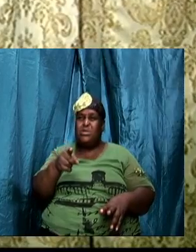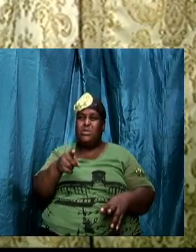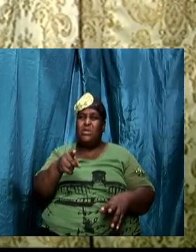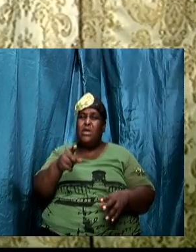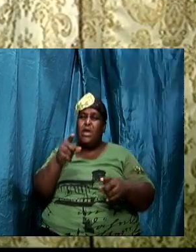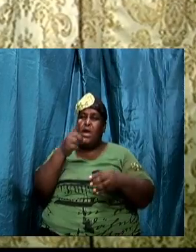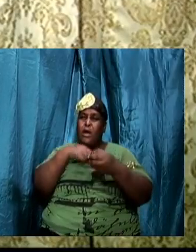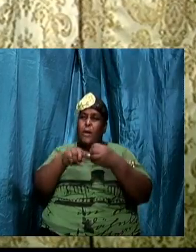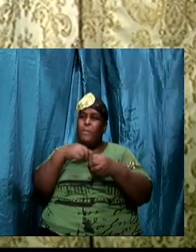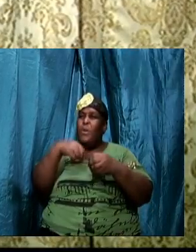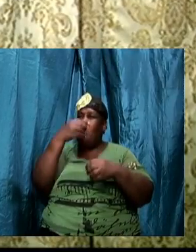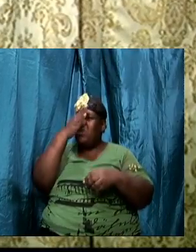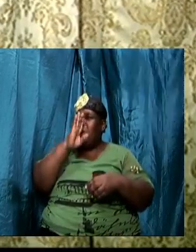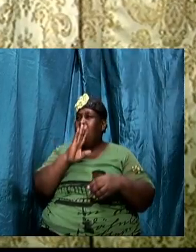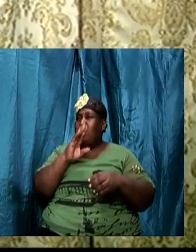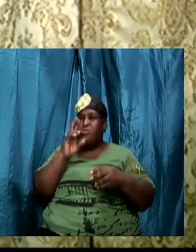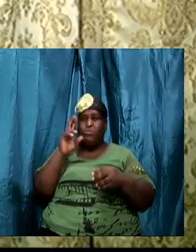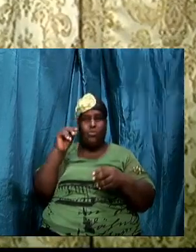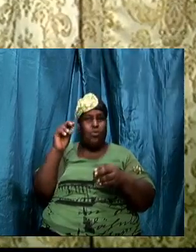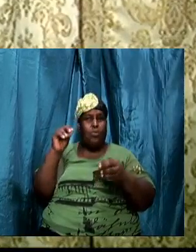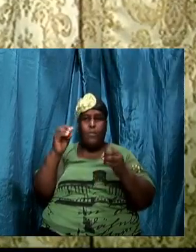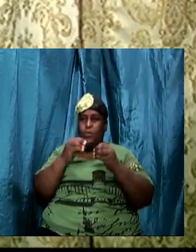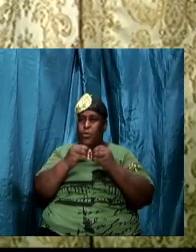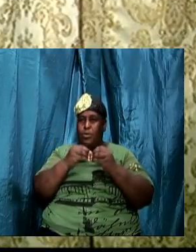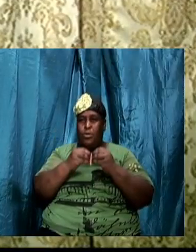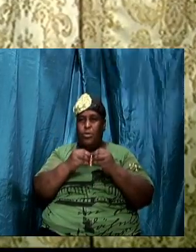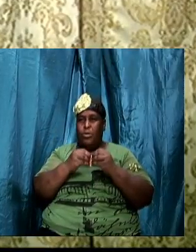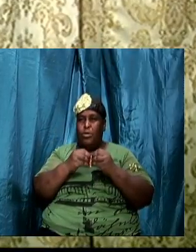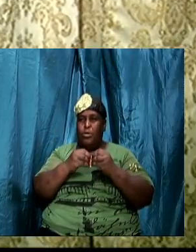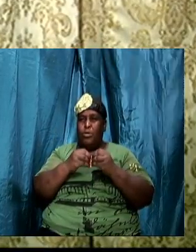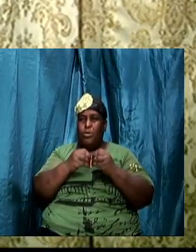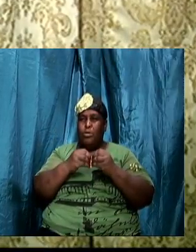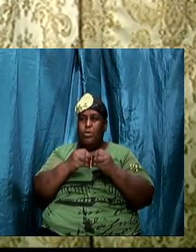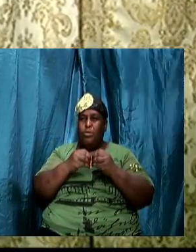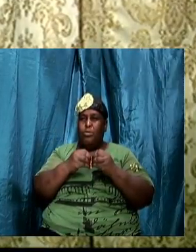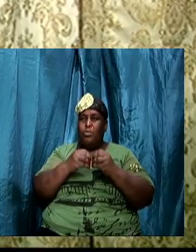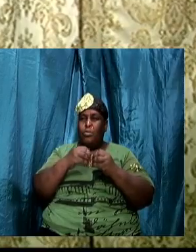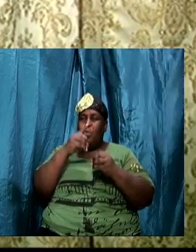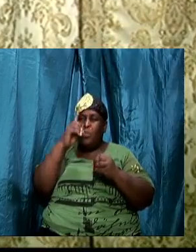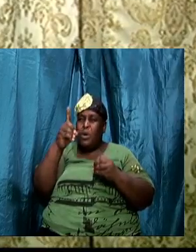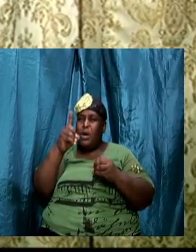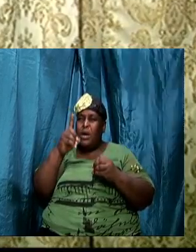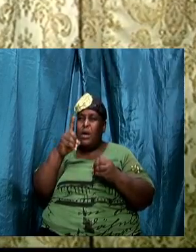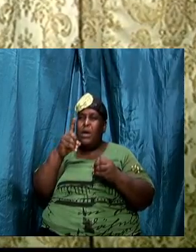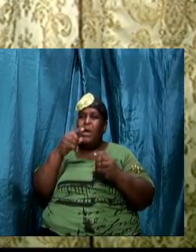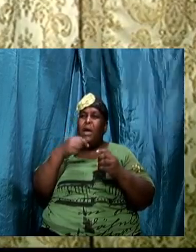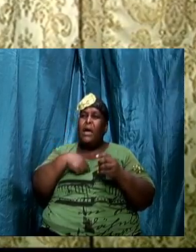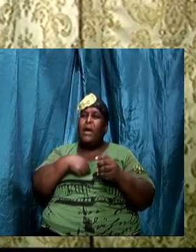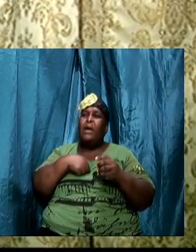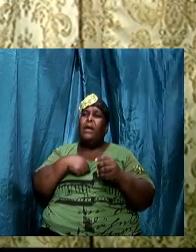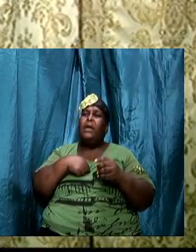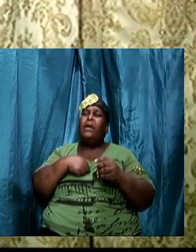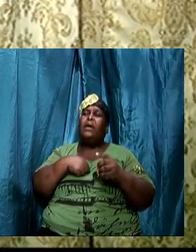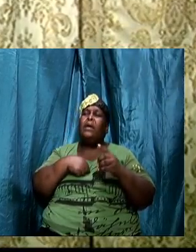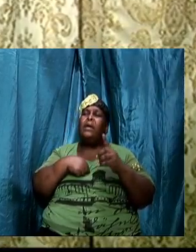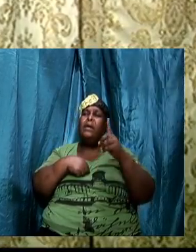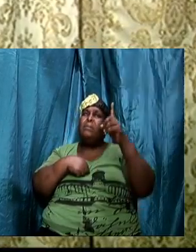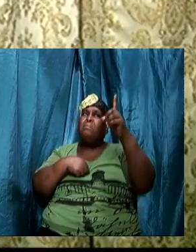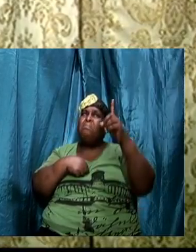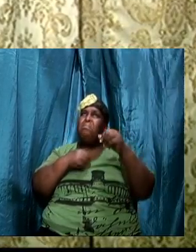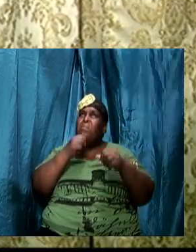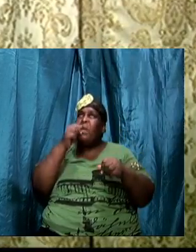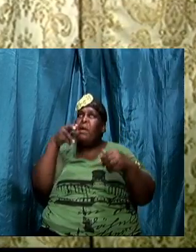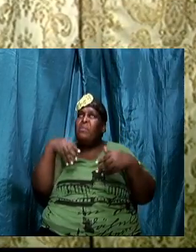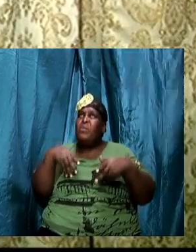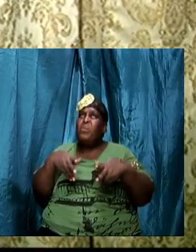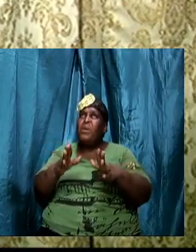one way to God, and that one way is by way of Jesus Christ, I am the way, the truth,